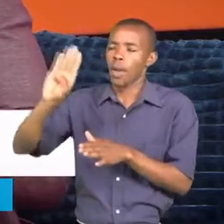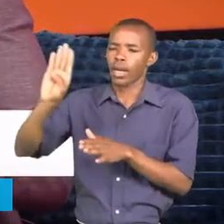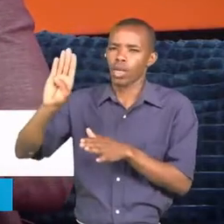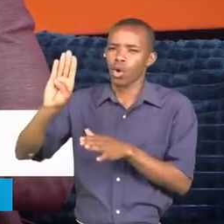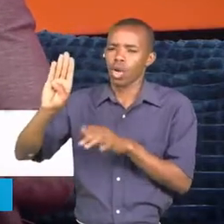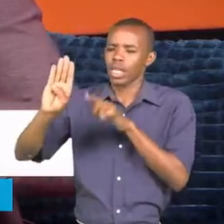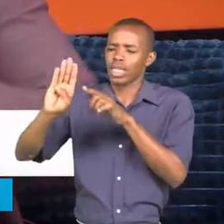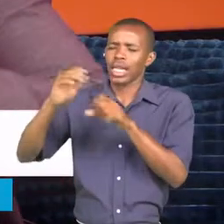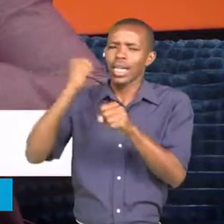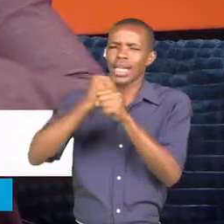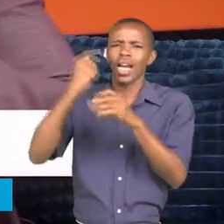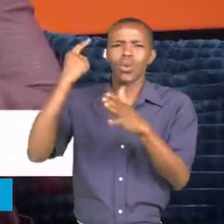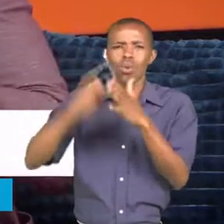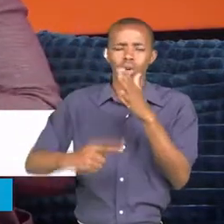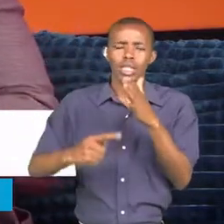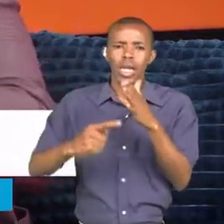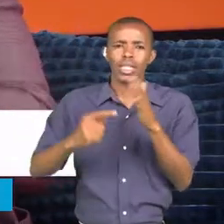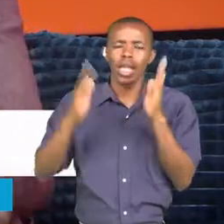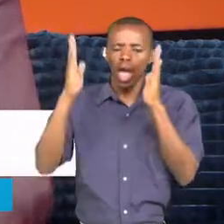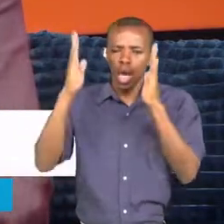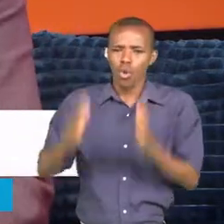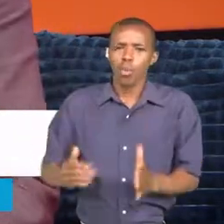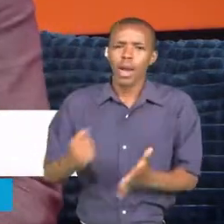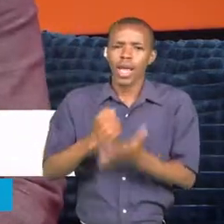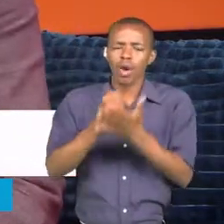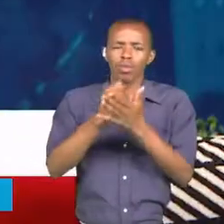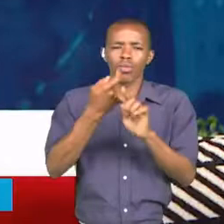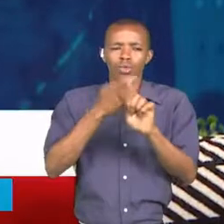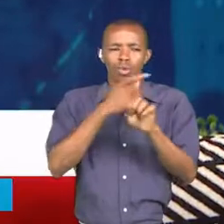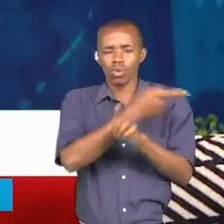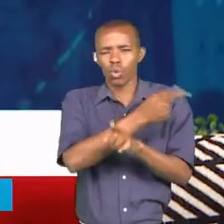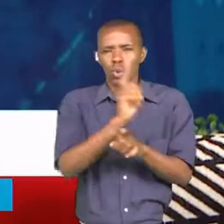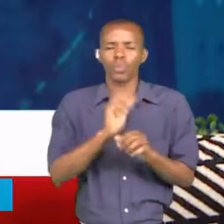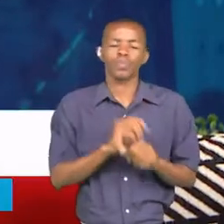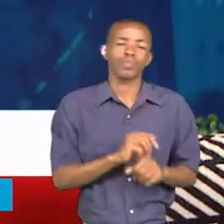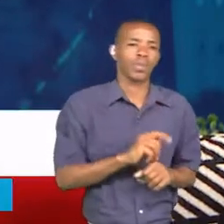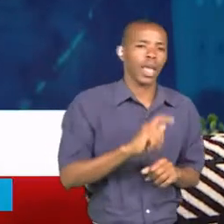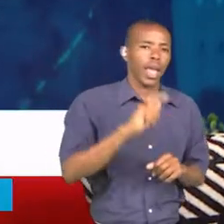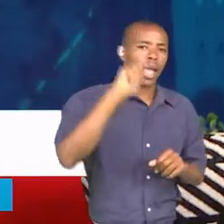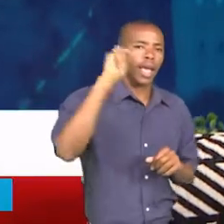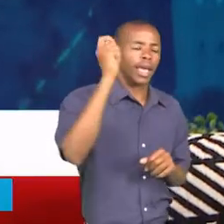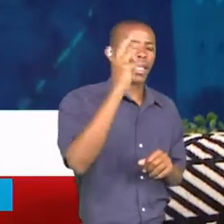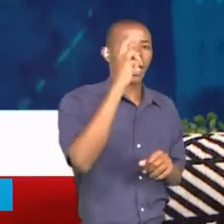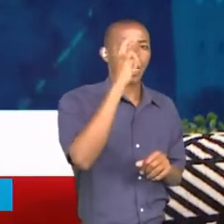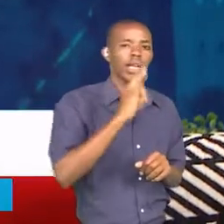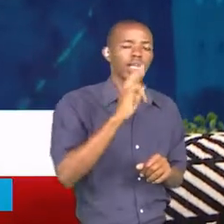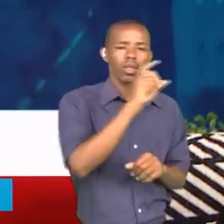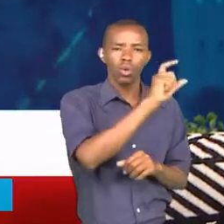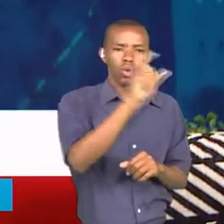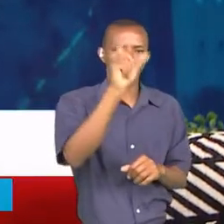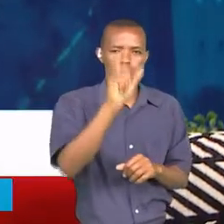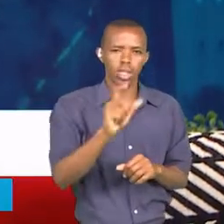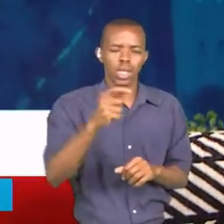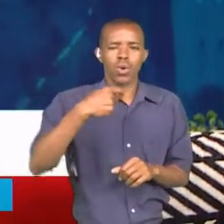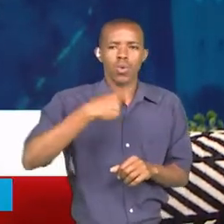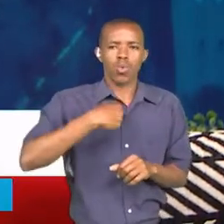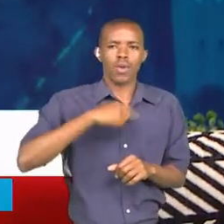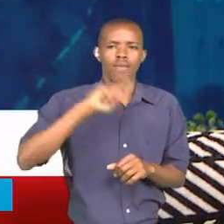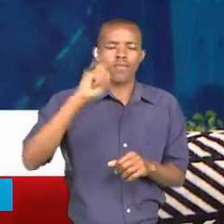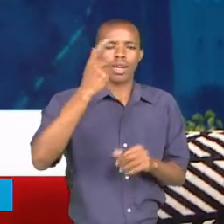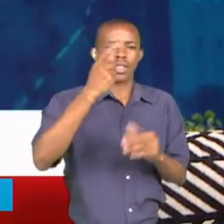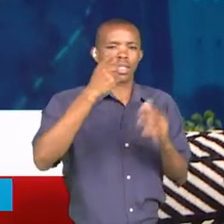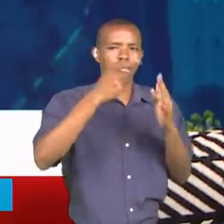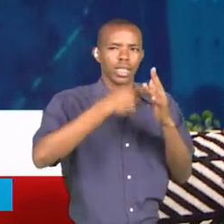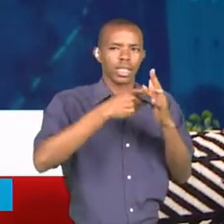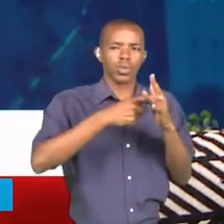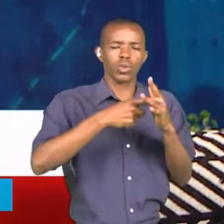is being done as the humanitarian angle from you guys? Now, for the Kenya Red Cross, you know, we had we first of all started by doing